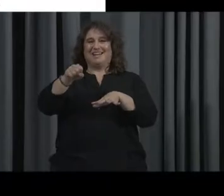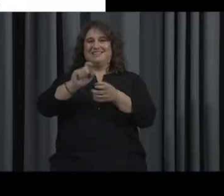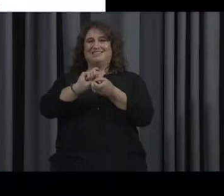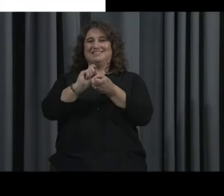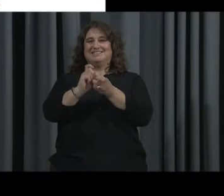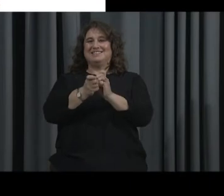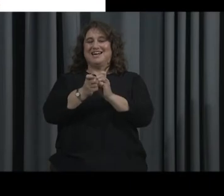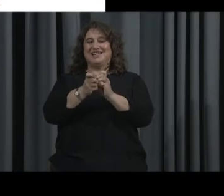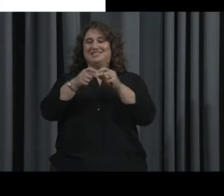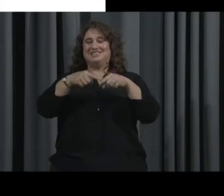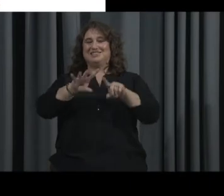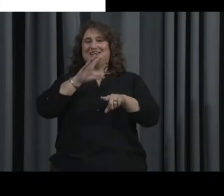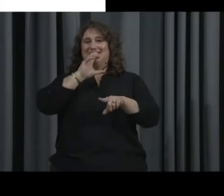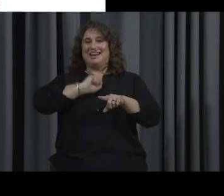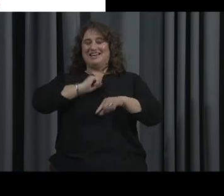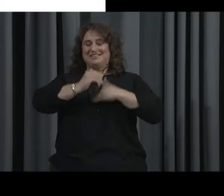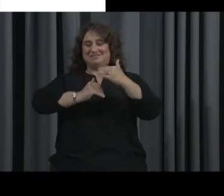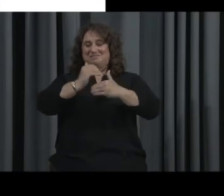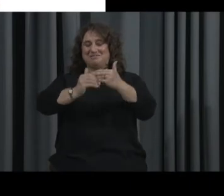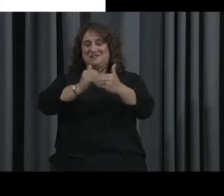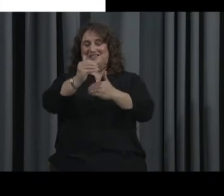All right. So we're doing good so far.